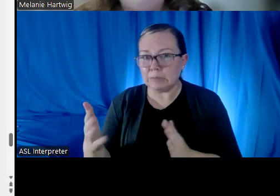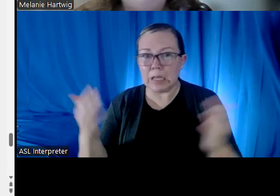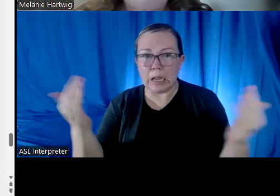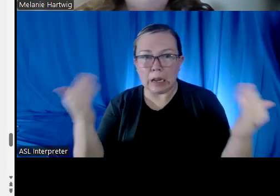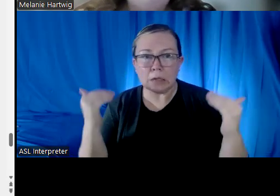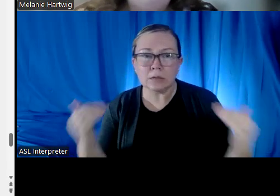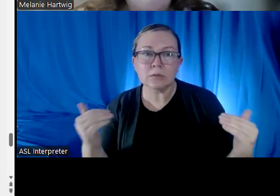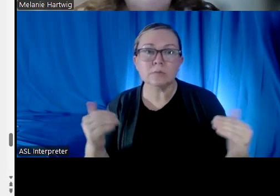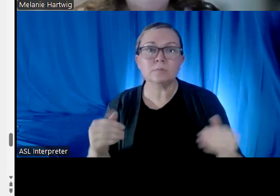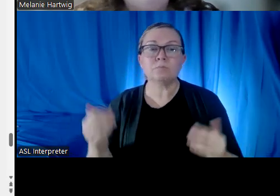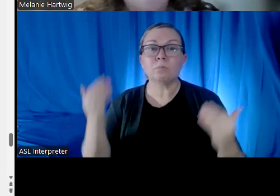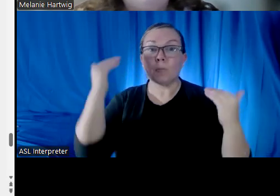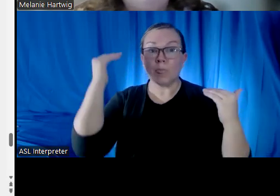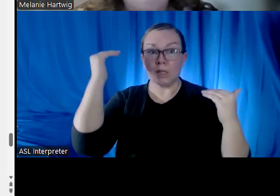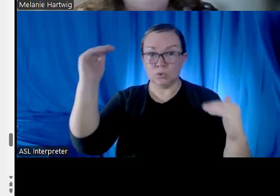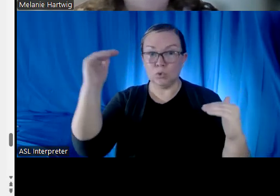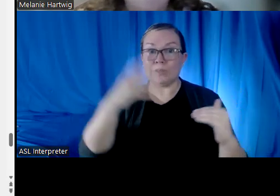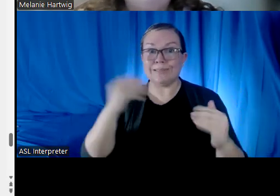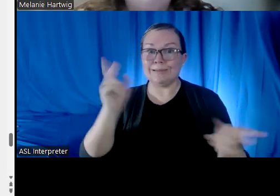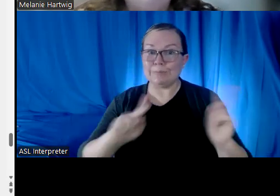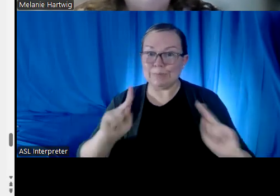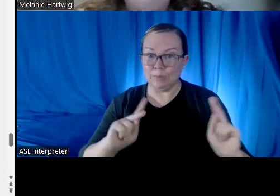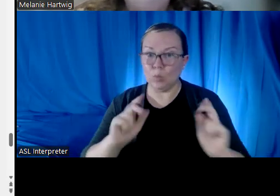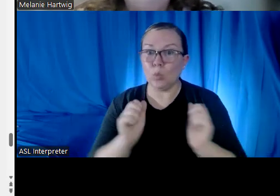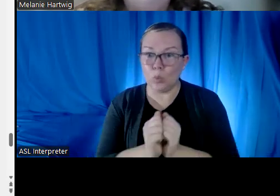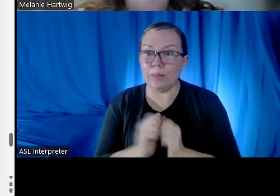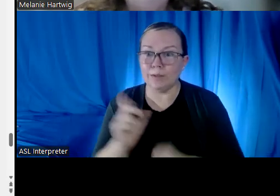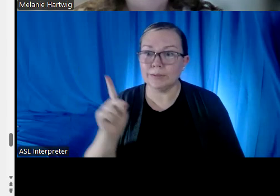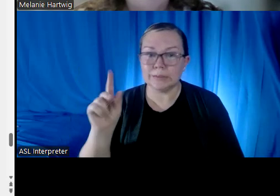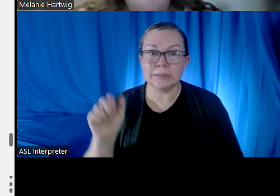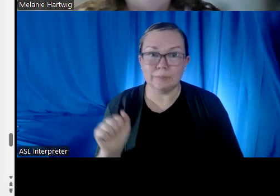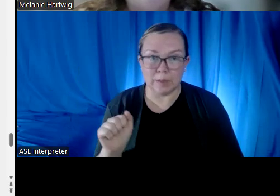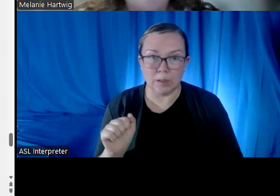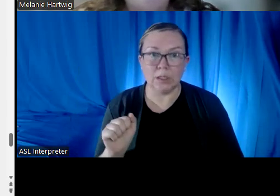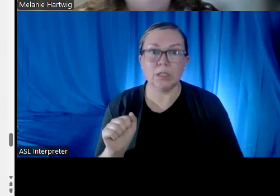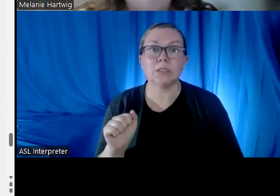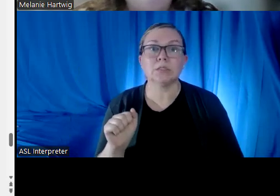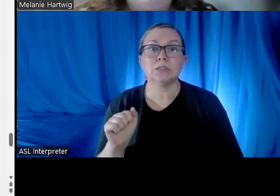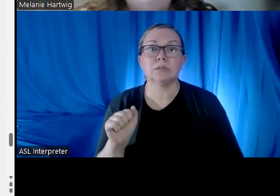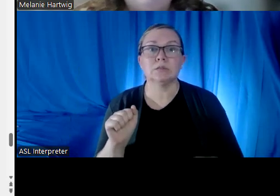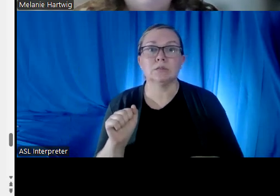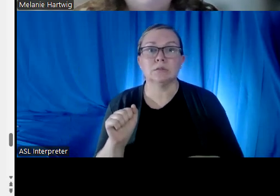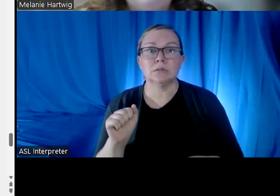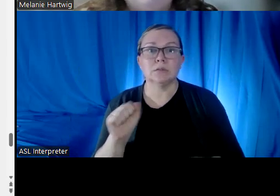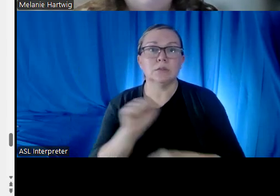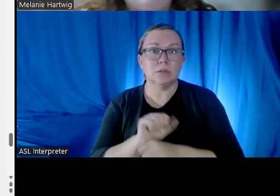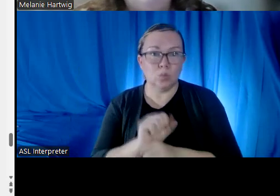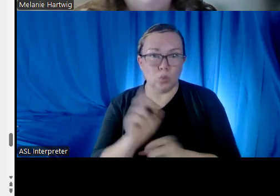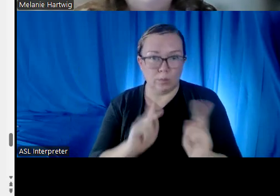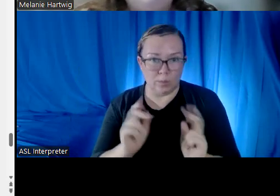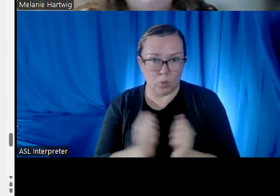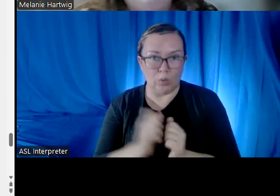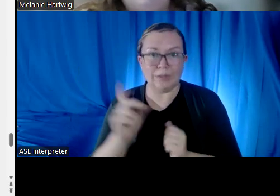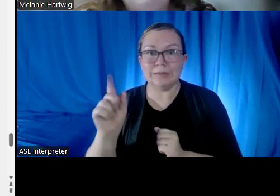please. Also, we have the resources from Adults and People with Disabilities,